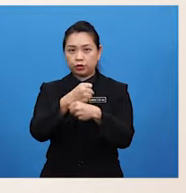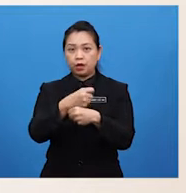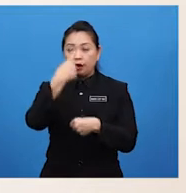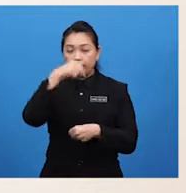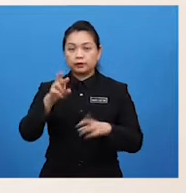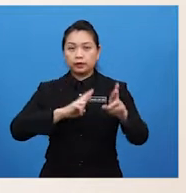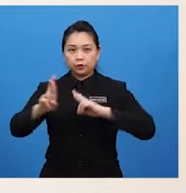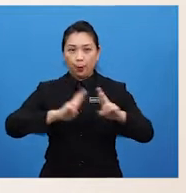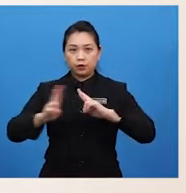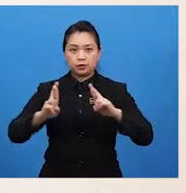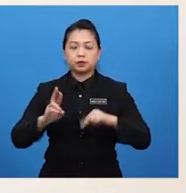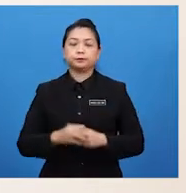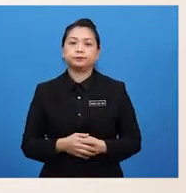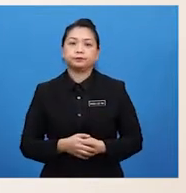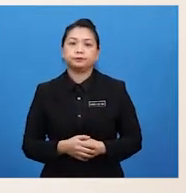the response.